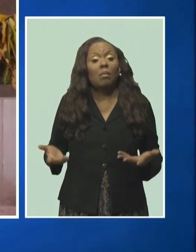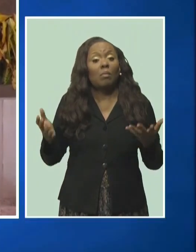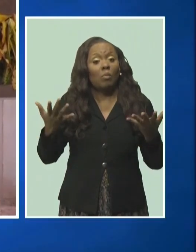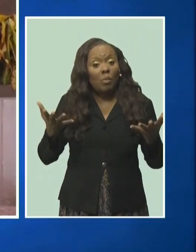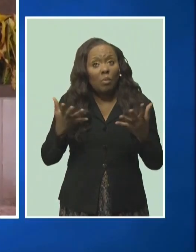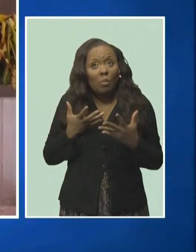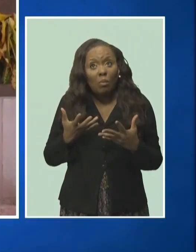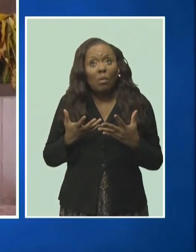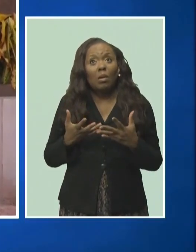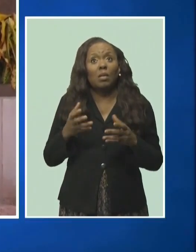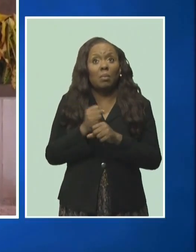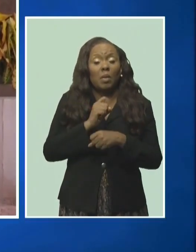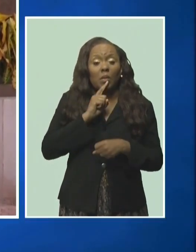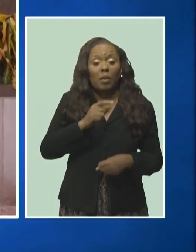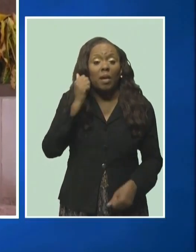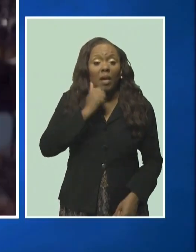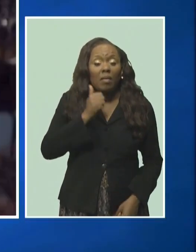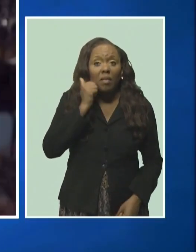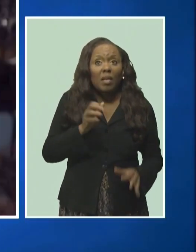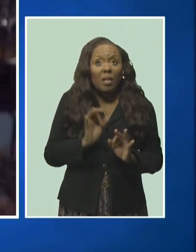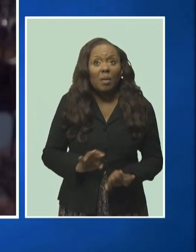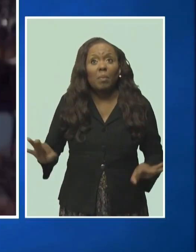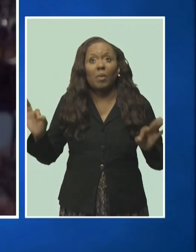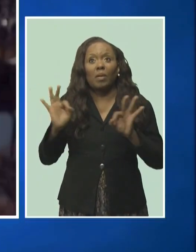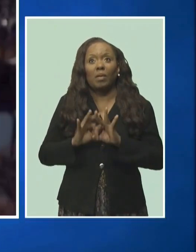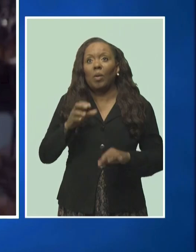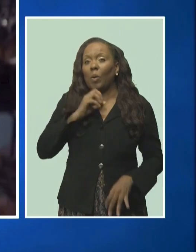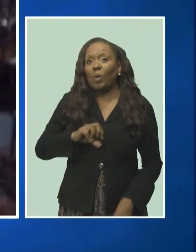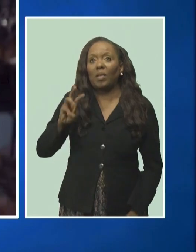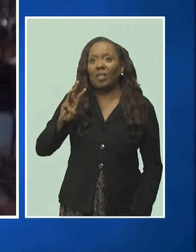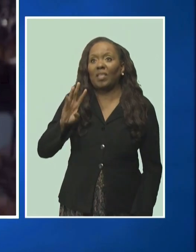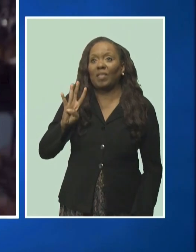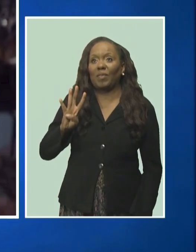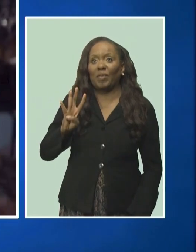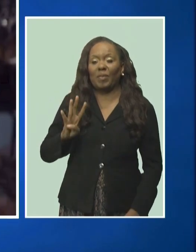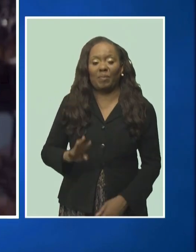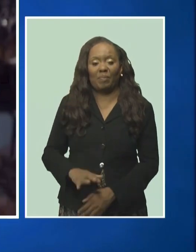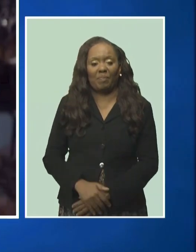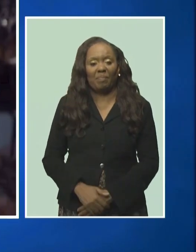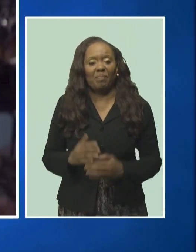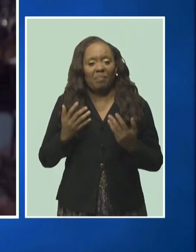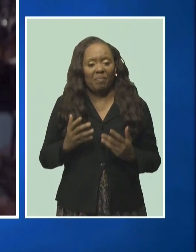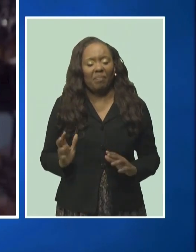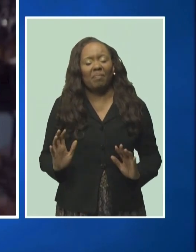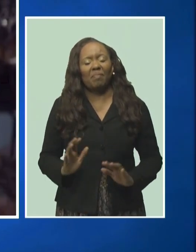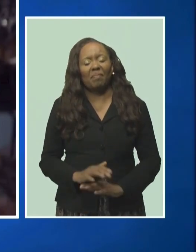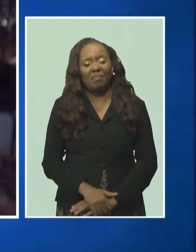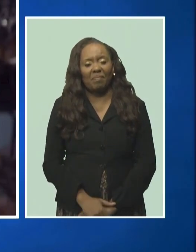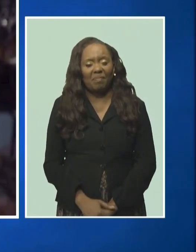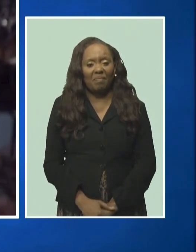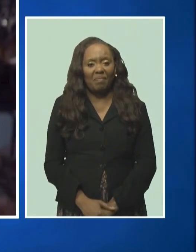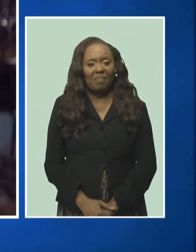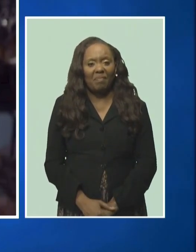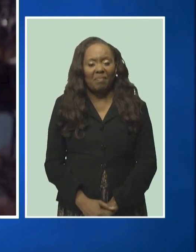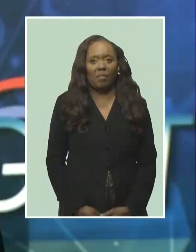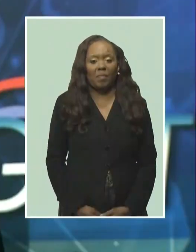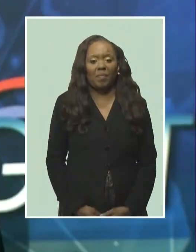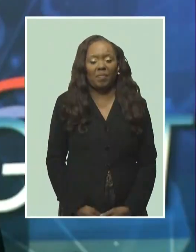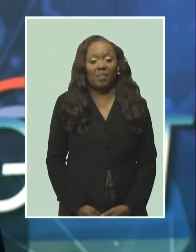but fair and committed, adding that he encouraged everyone to reach their true potential. From the senior level management to the